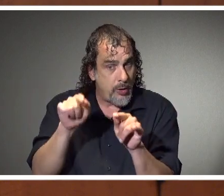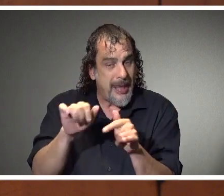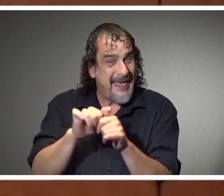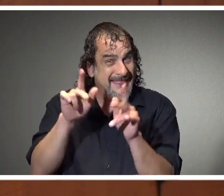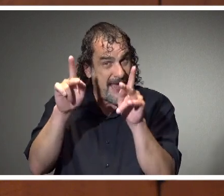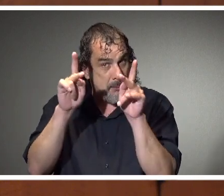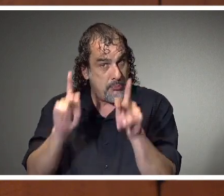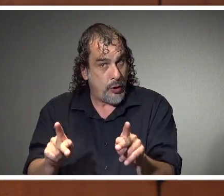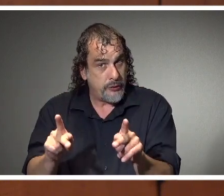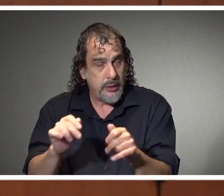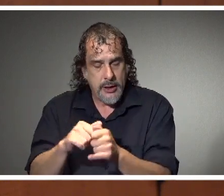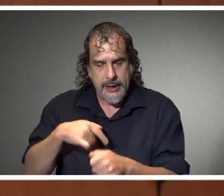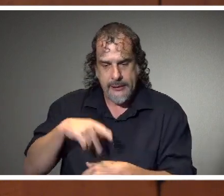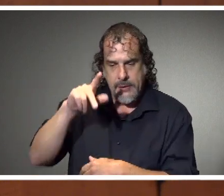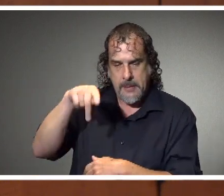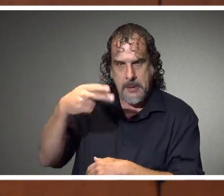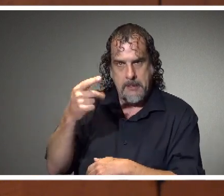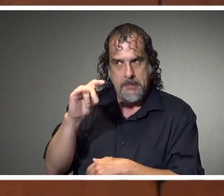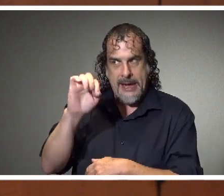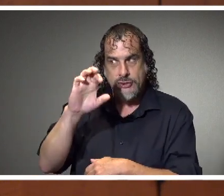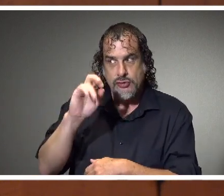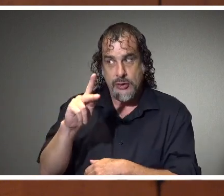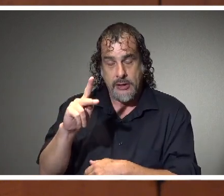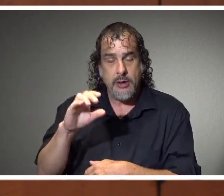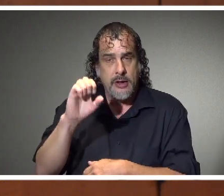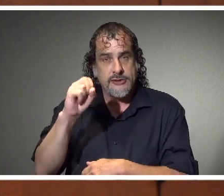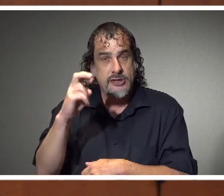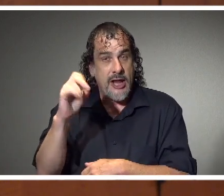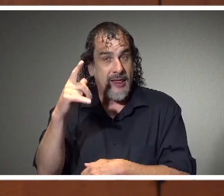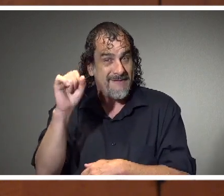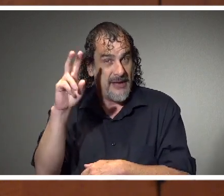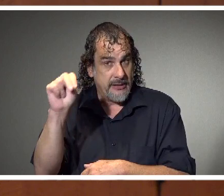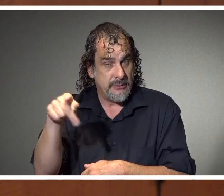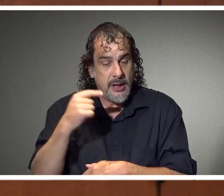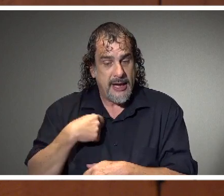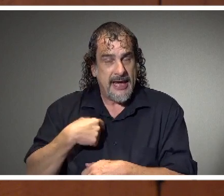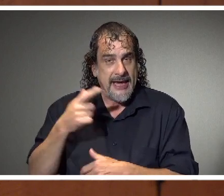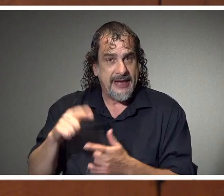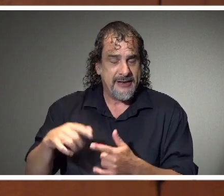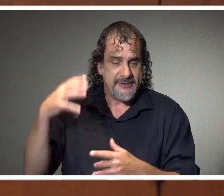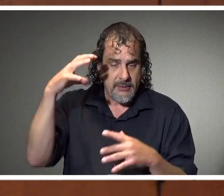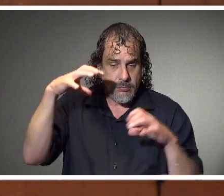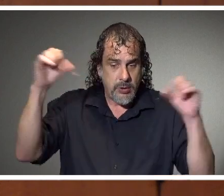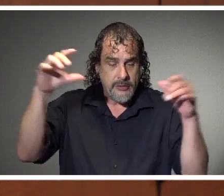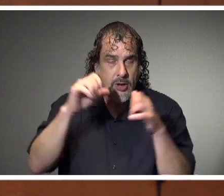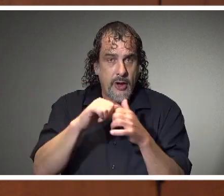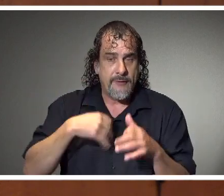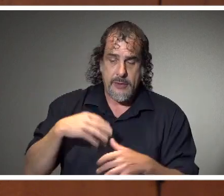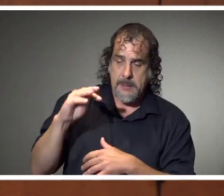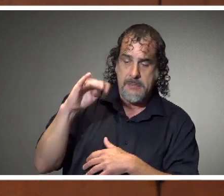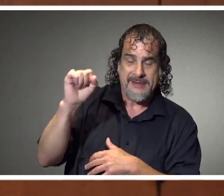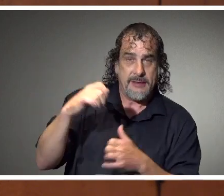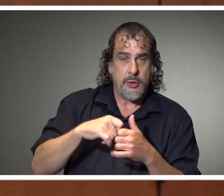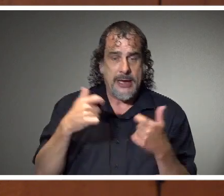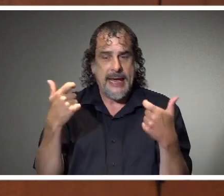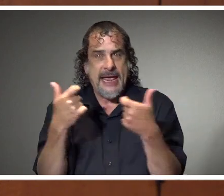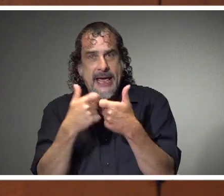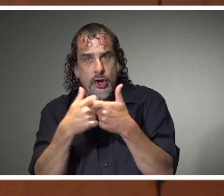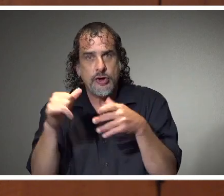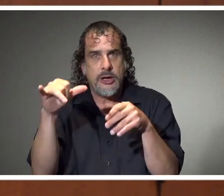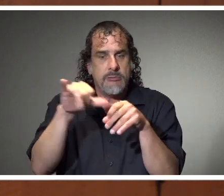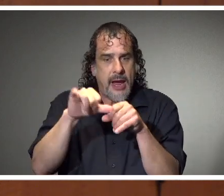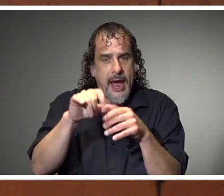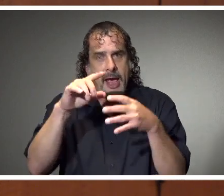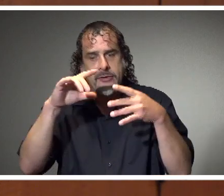person is Patrick Sullivan. Patrick is the president of the Mississippi Energy Institute, which helps to grow more energy jobs